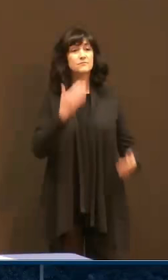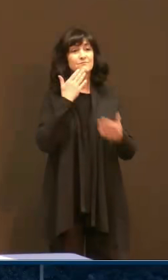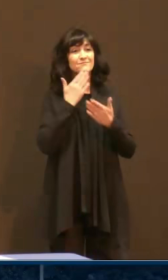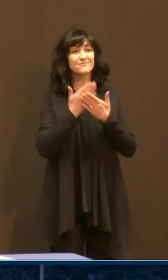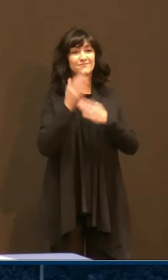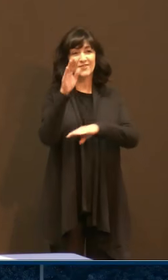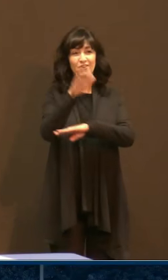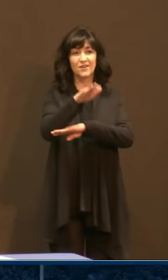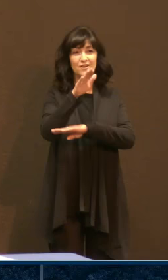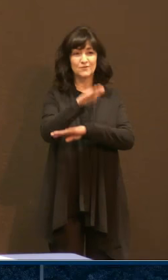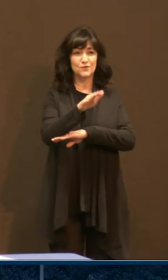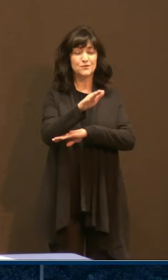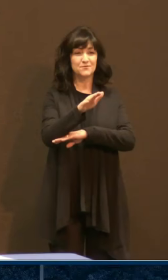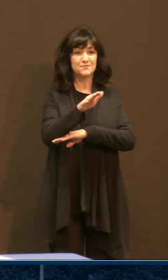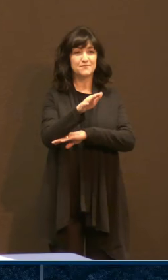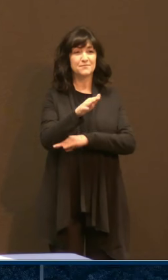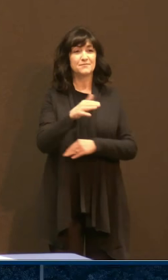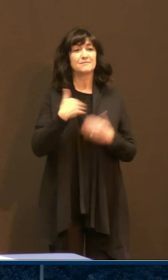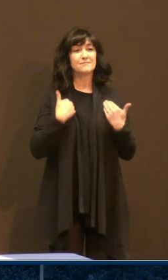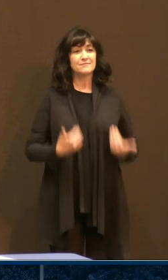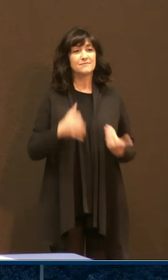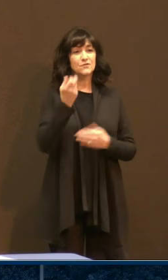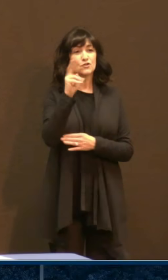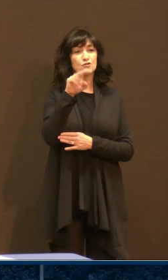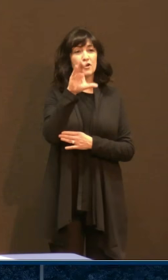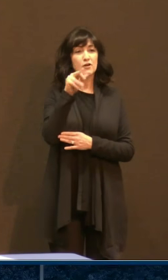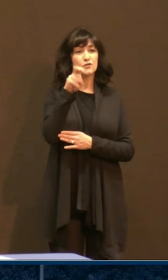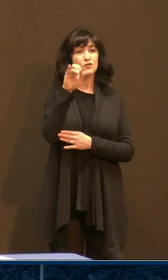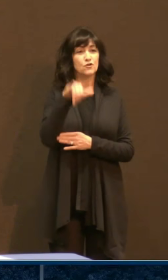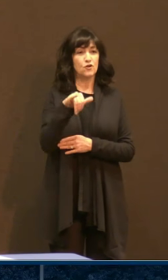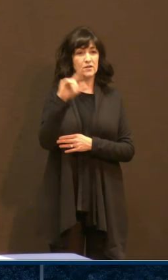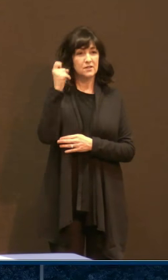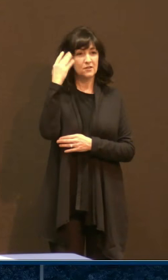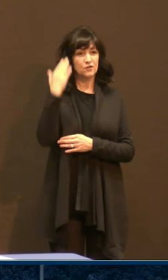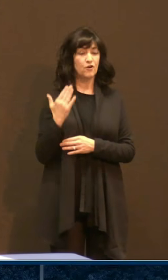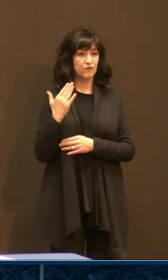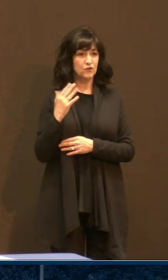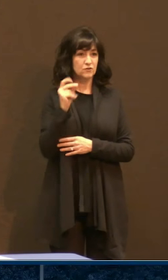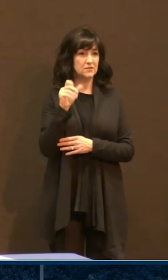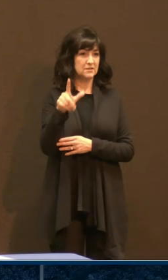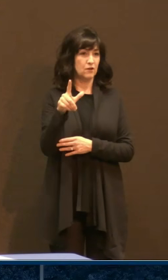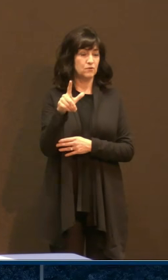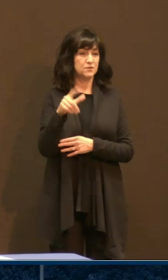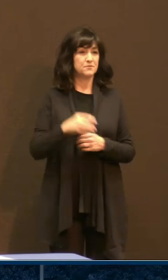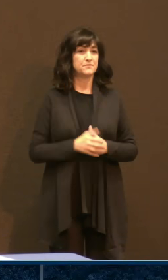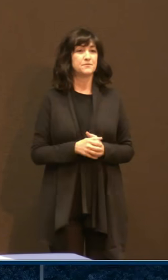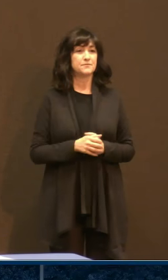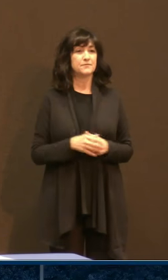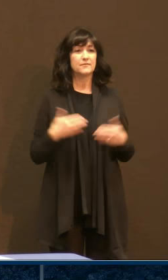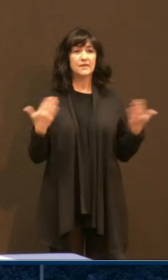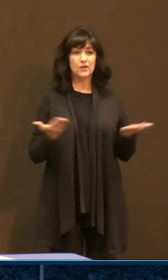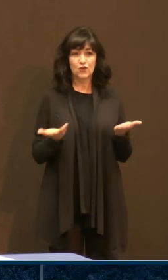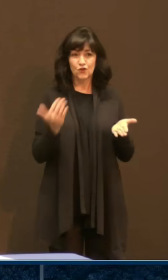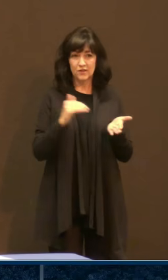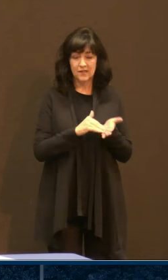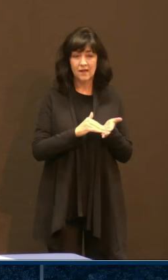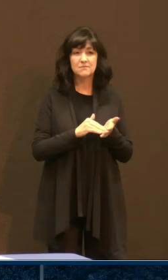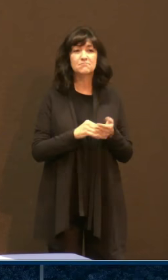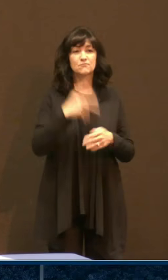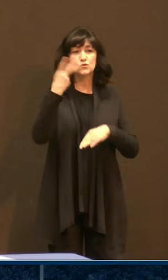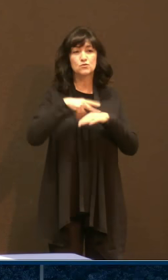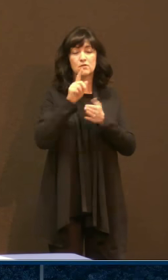Good afternoon, everyone. I'm Governor John Carney, and we're here again for our bi-weekly press